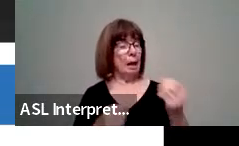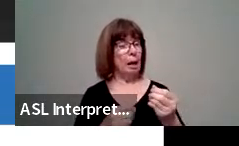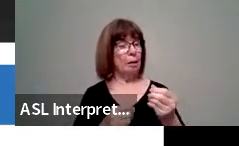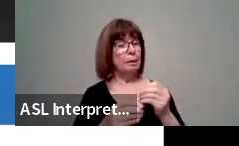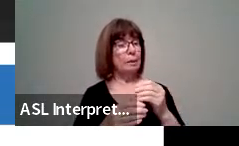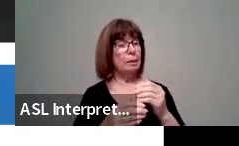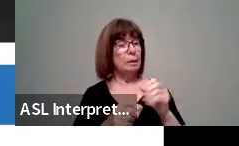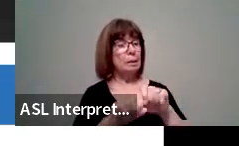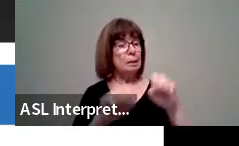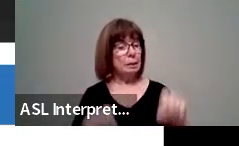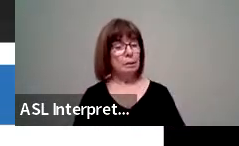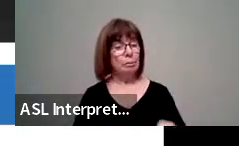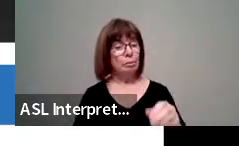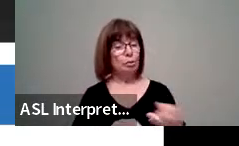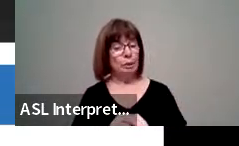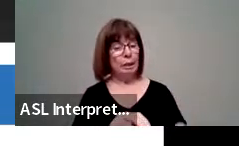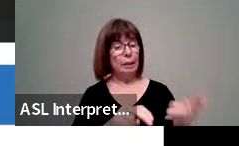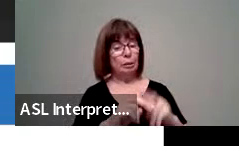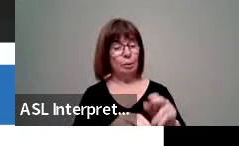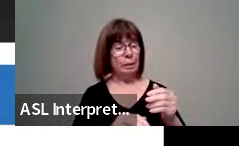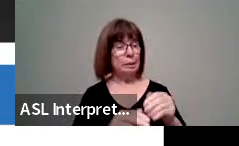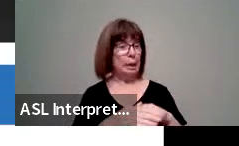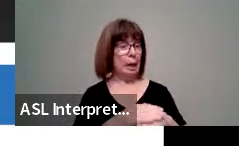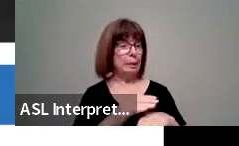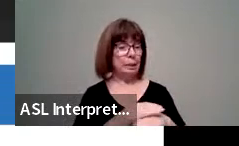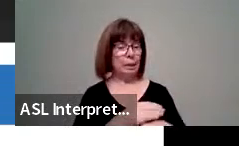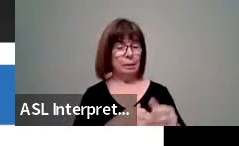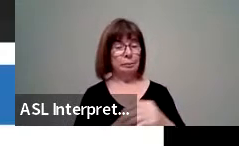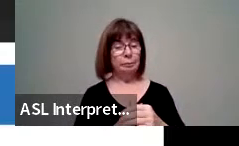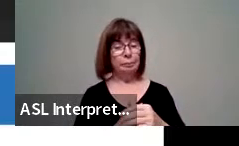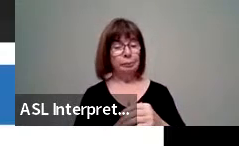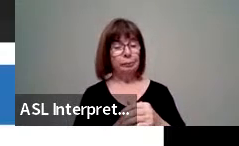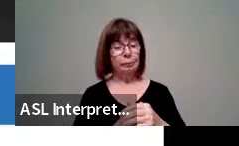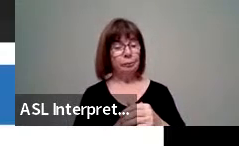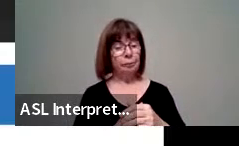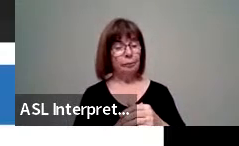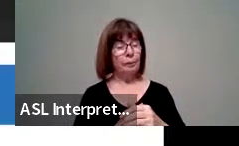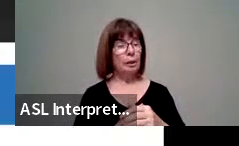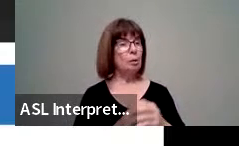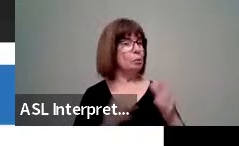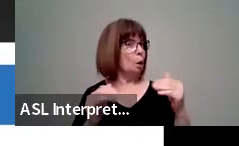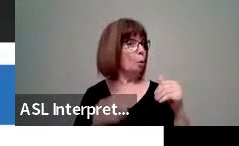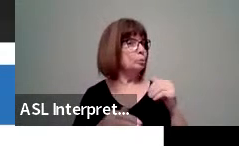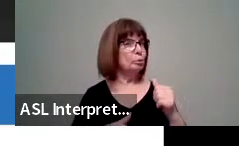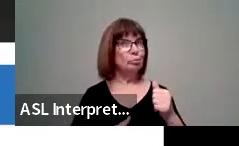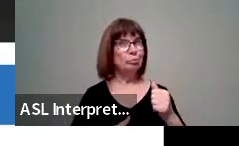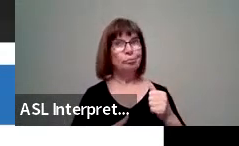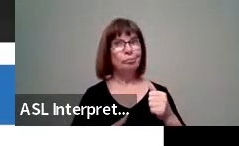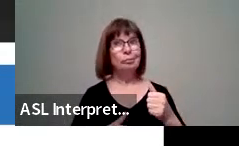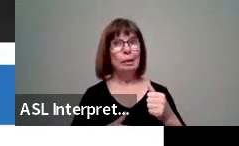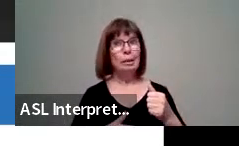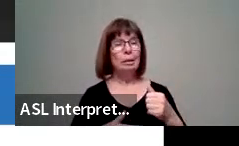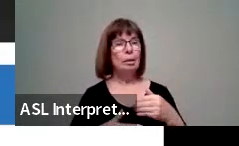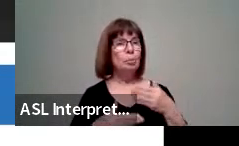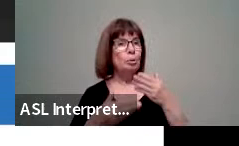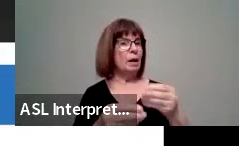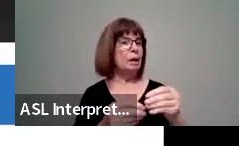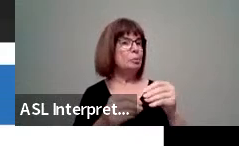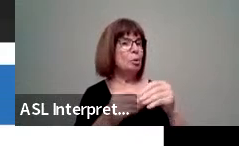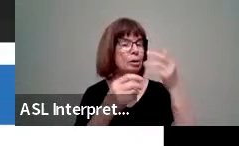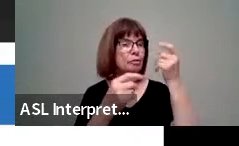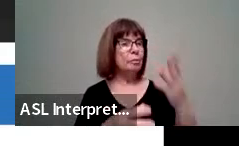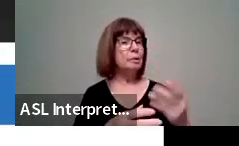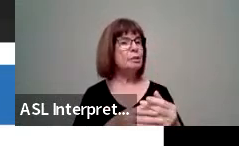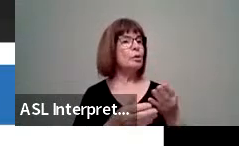to treatment services. So hoping to increase information among our providers so more providers are up to speed on what